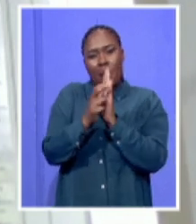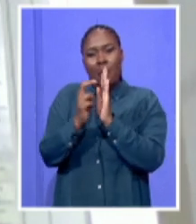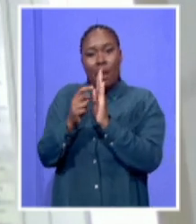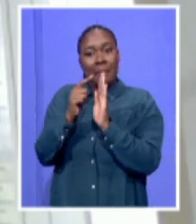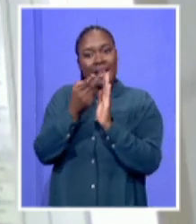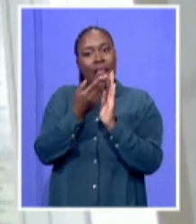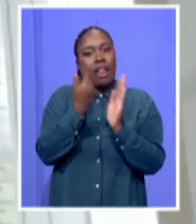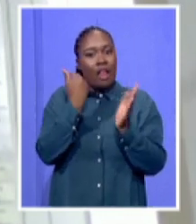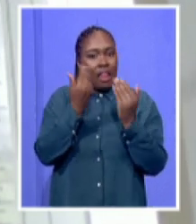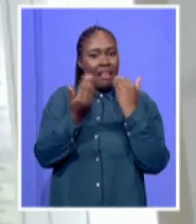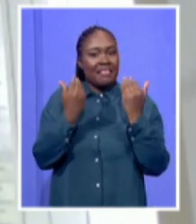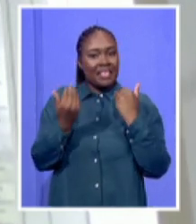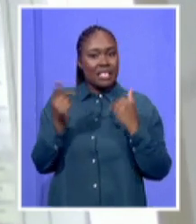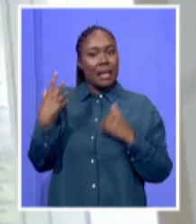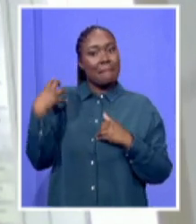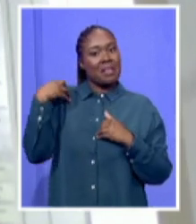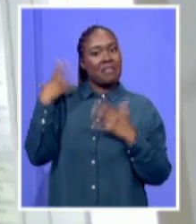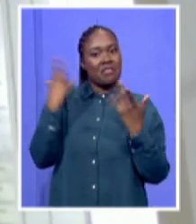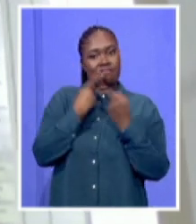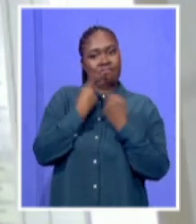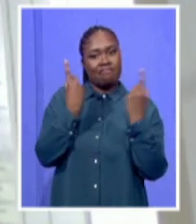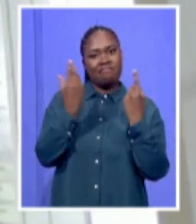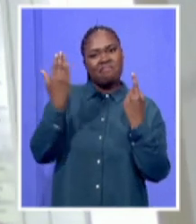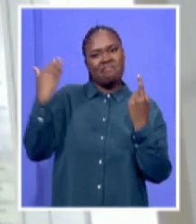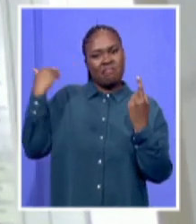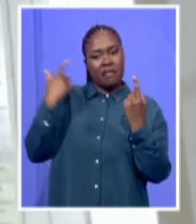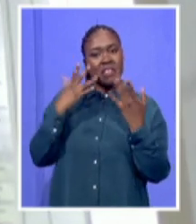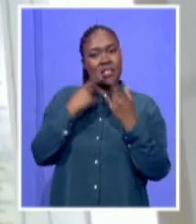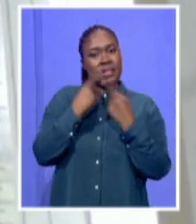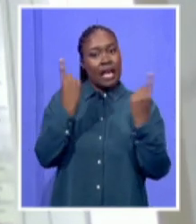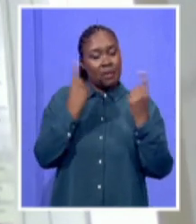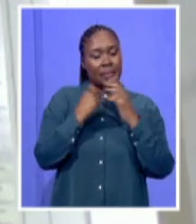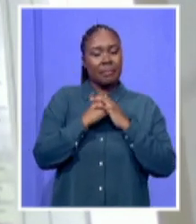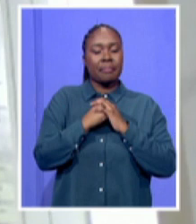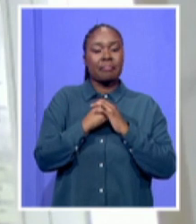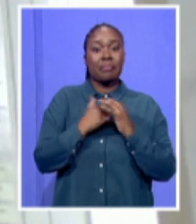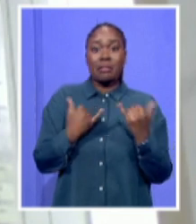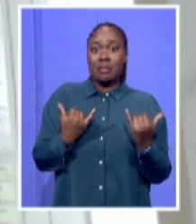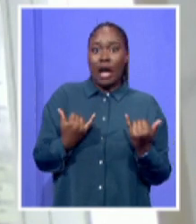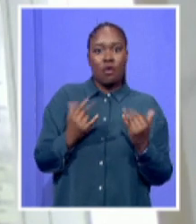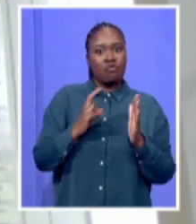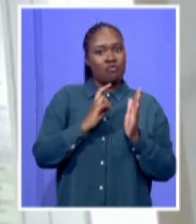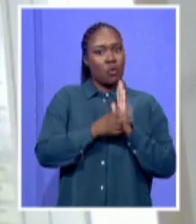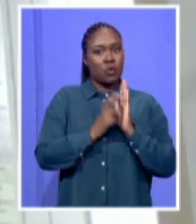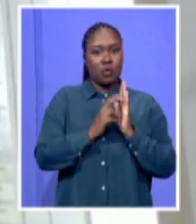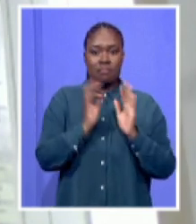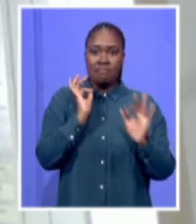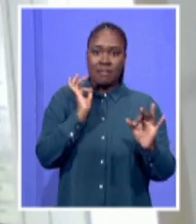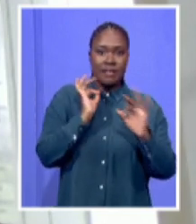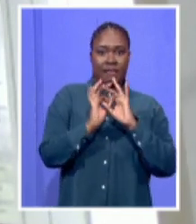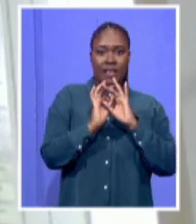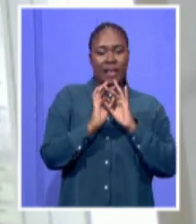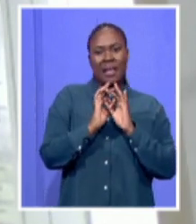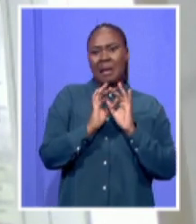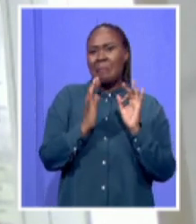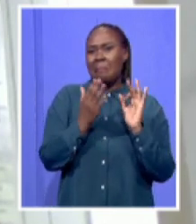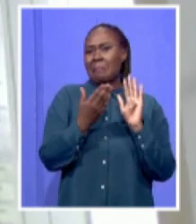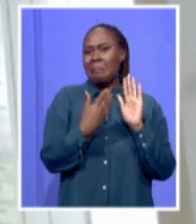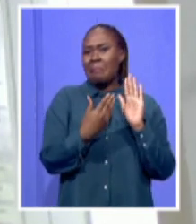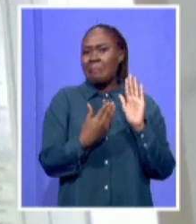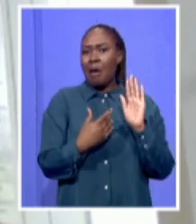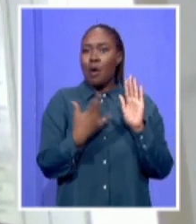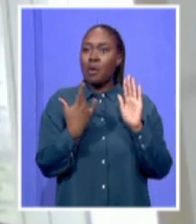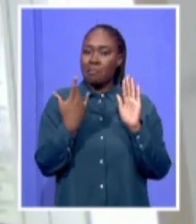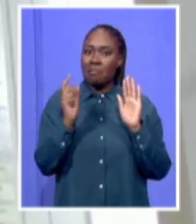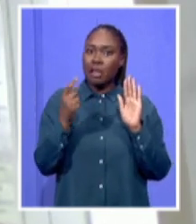been lifted. The minister made those announcements some time ago. So right now we do not have any particular implementation